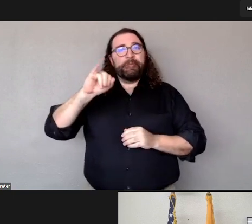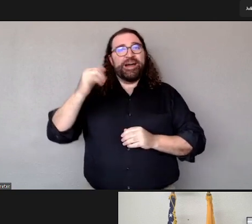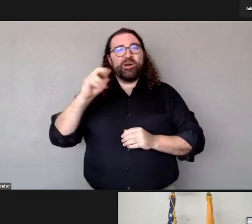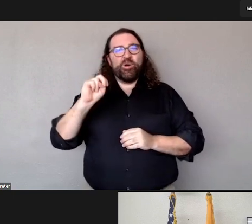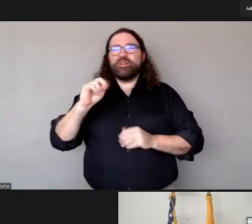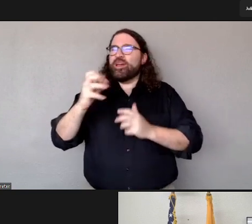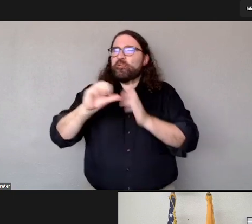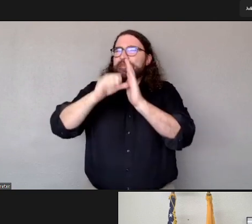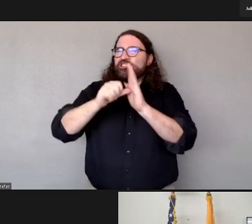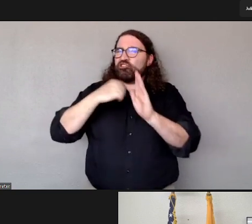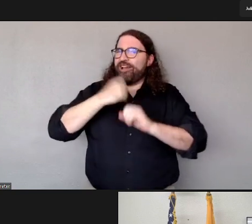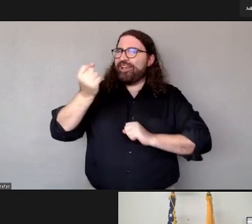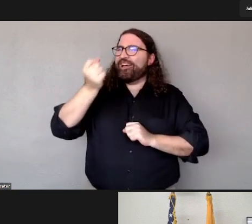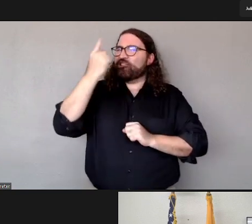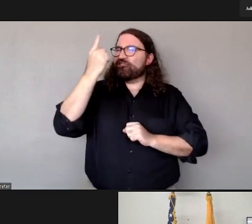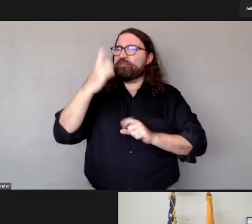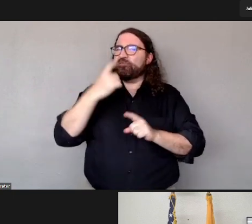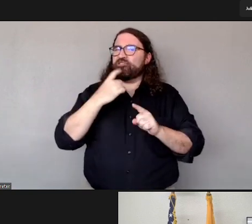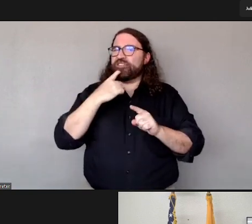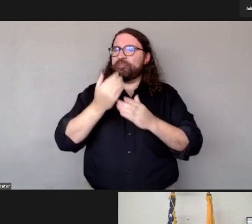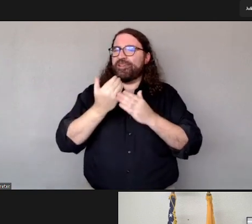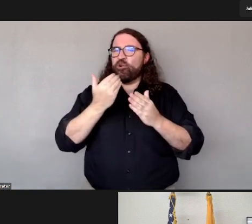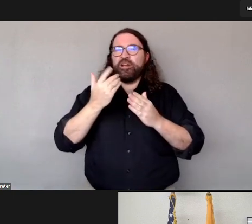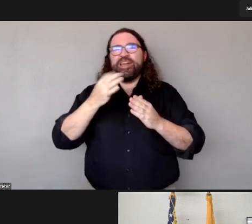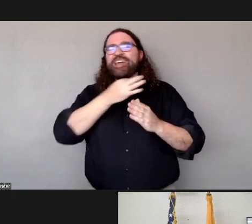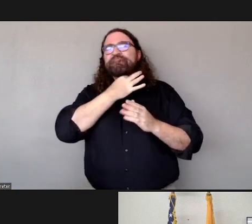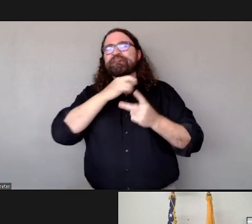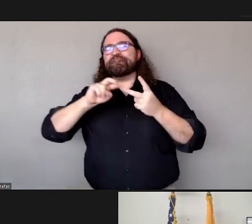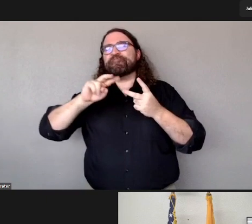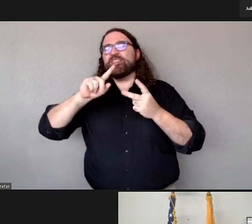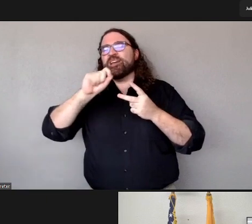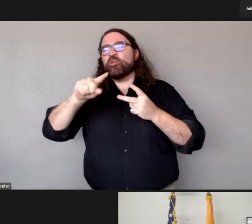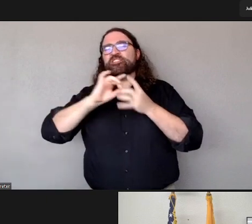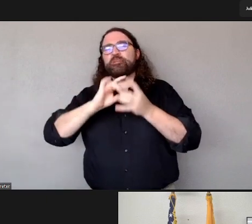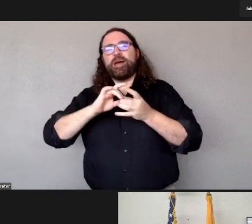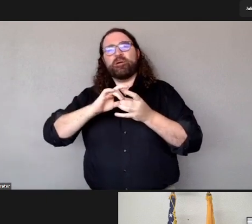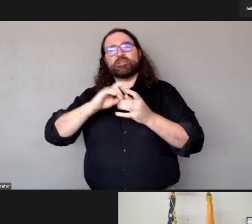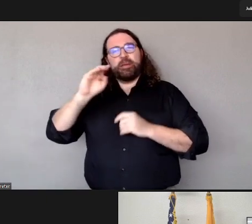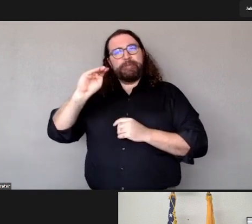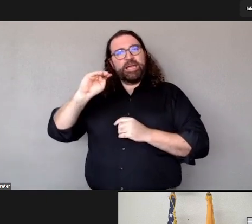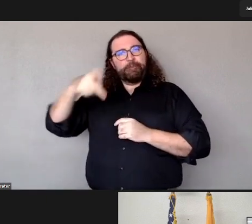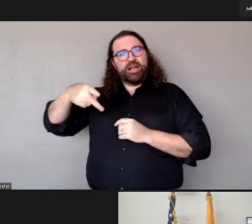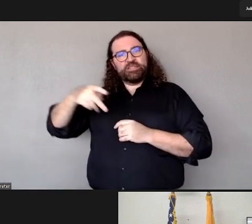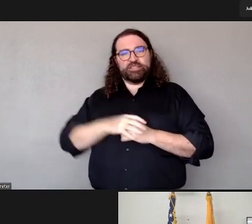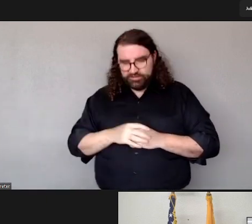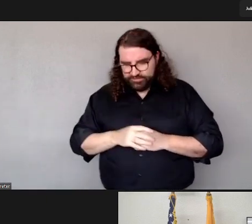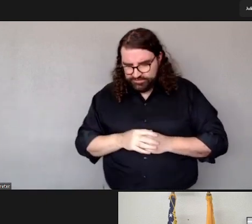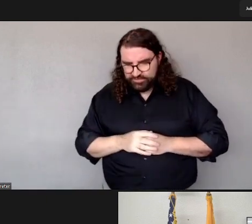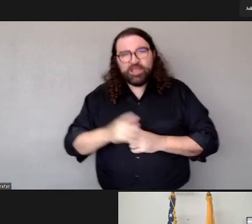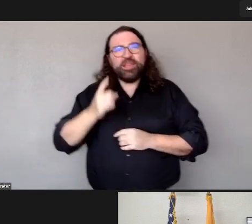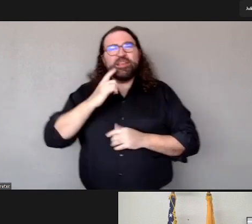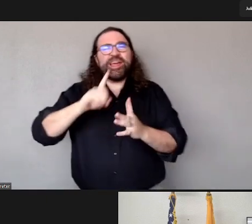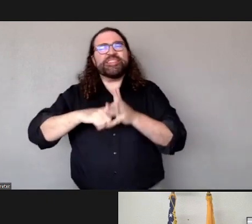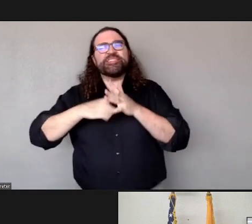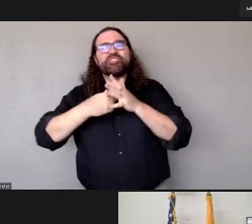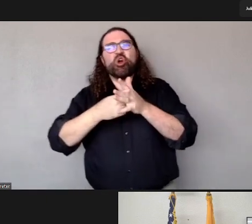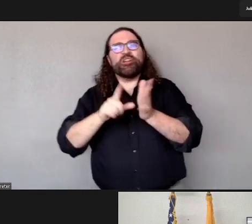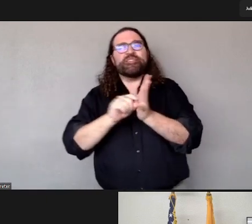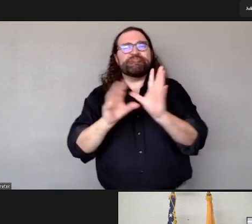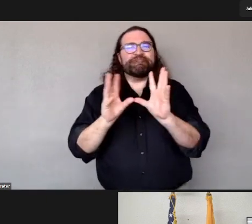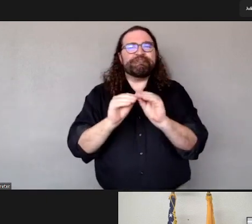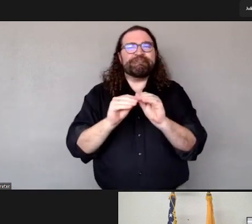said earlier, and then I also had a question about monkeypox for Dr. Padahan. You mentioned at the start of the news conference that I